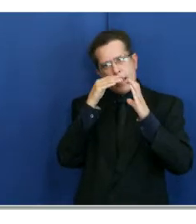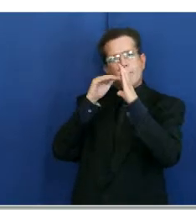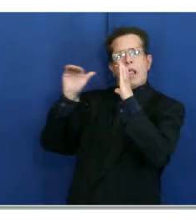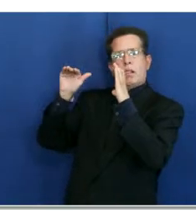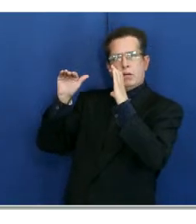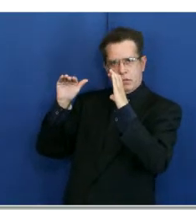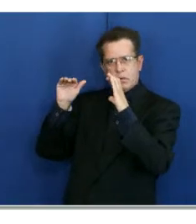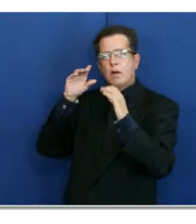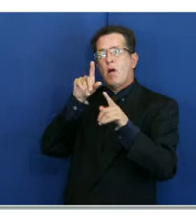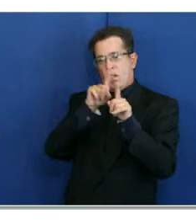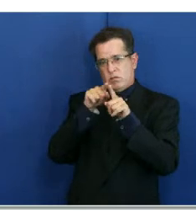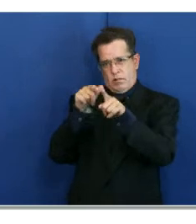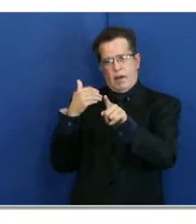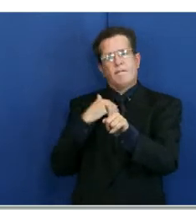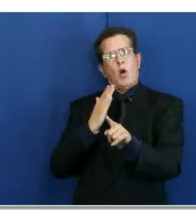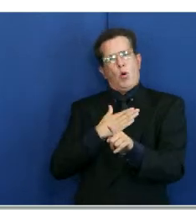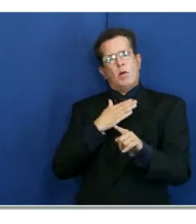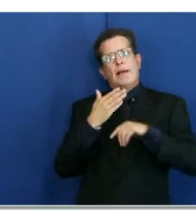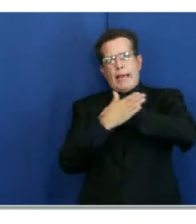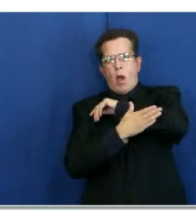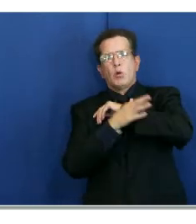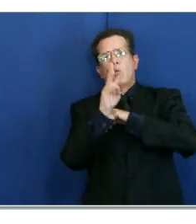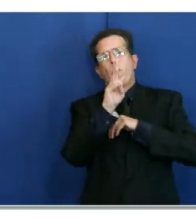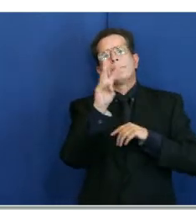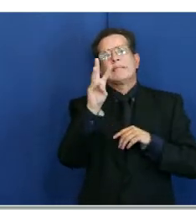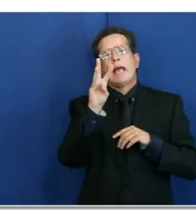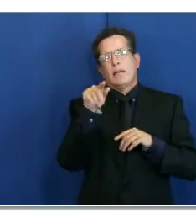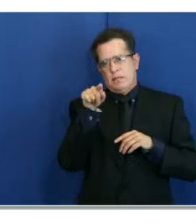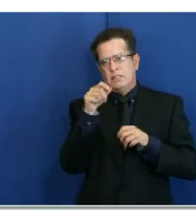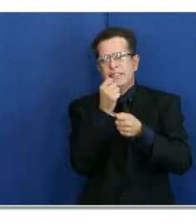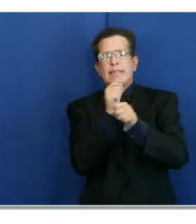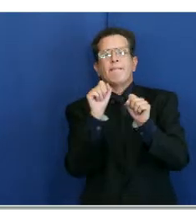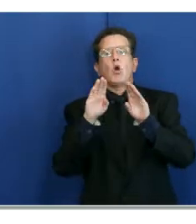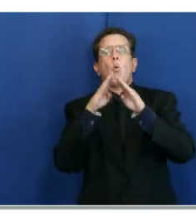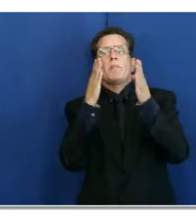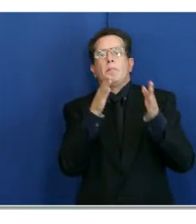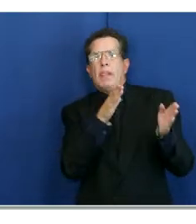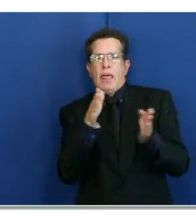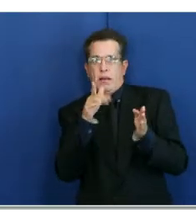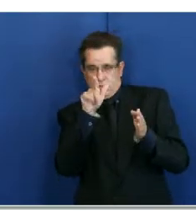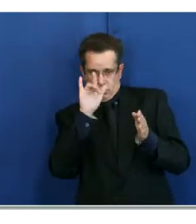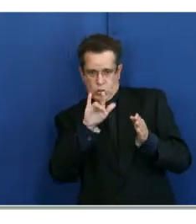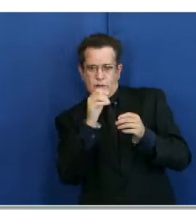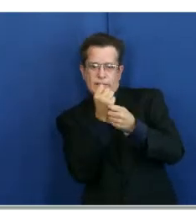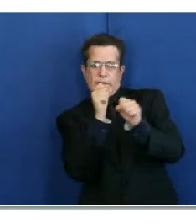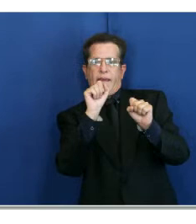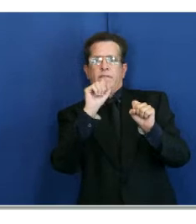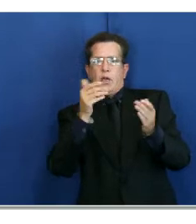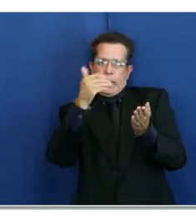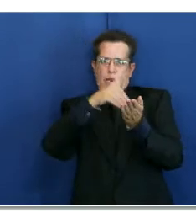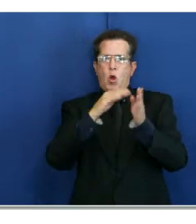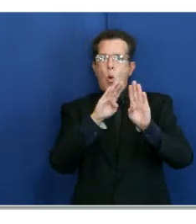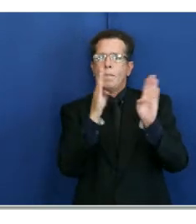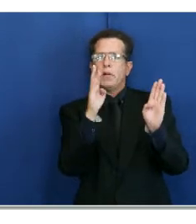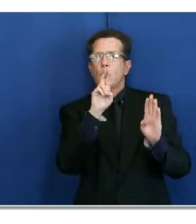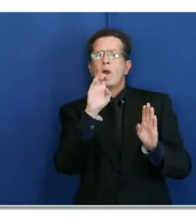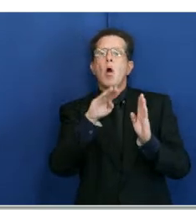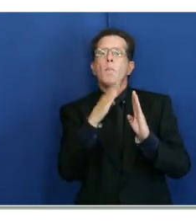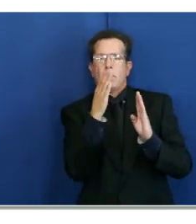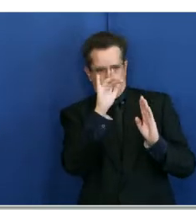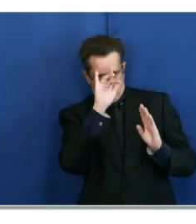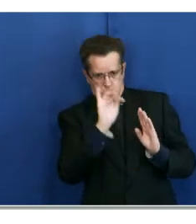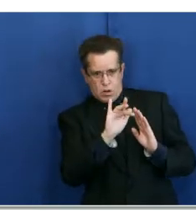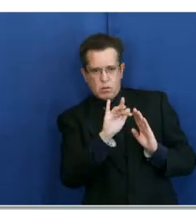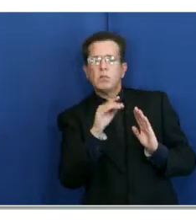the county website where we have the safe reopening plans, coronavirus-sd.com. You click safe reopening, and then you will fill out your reopening